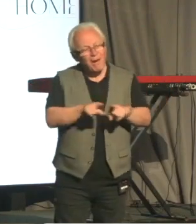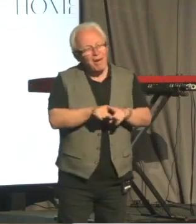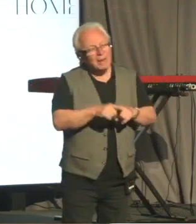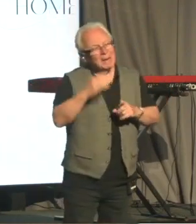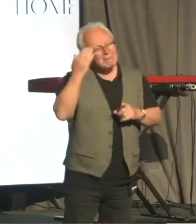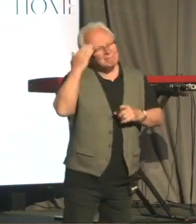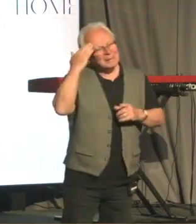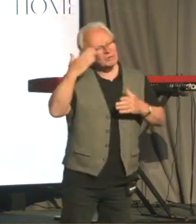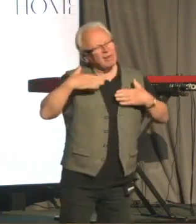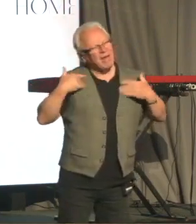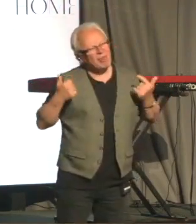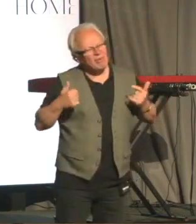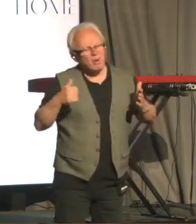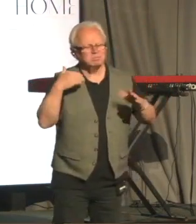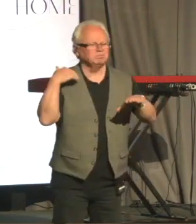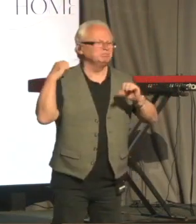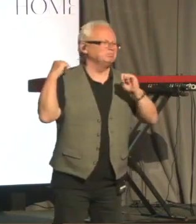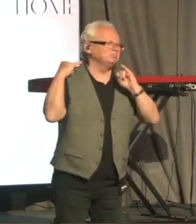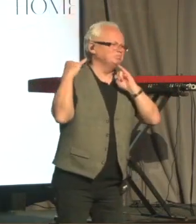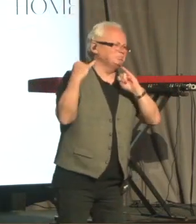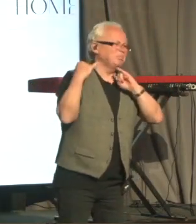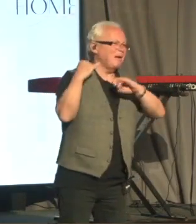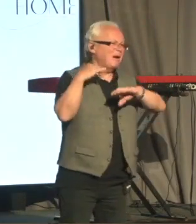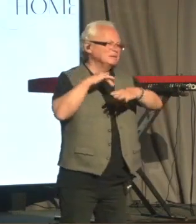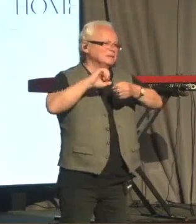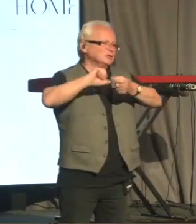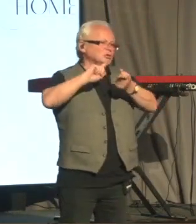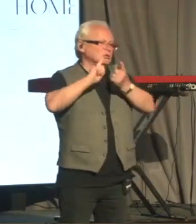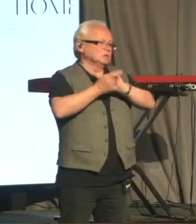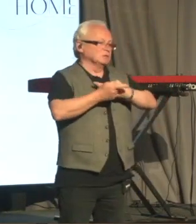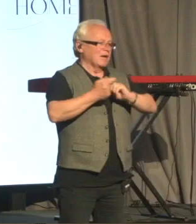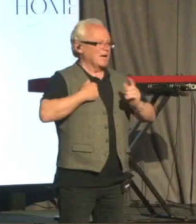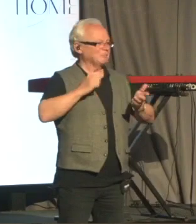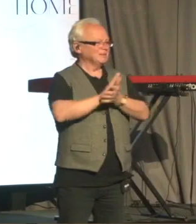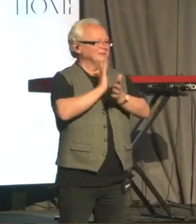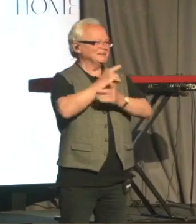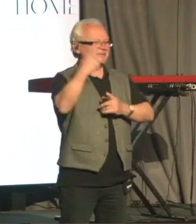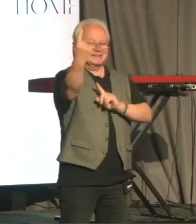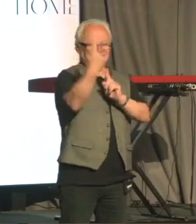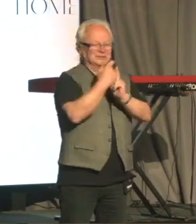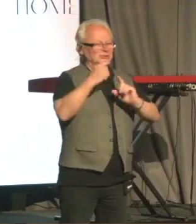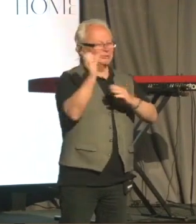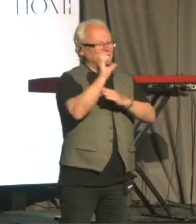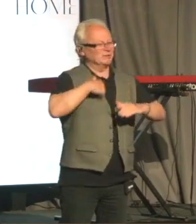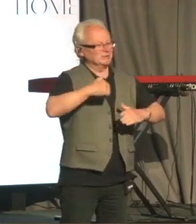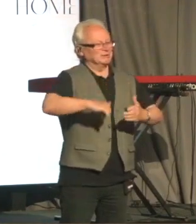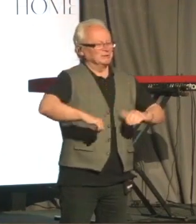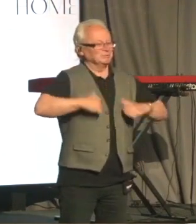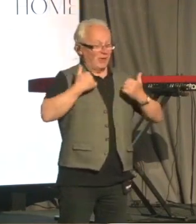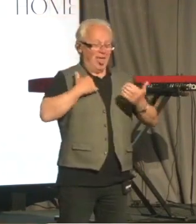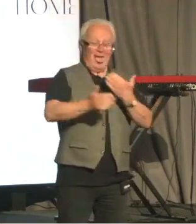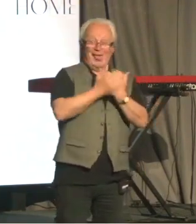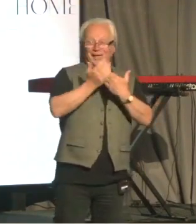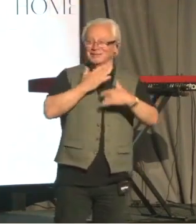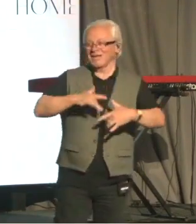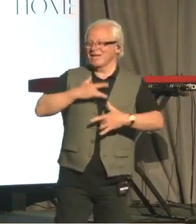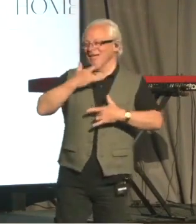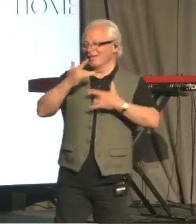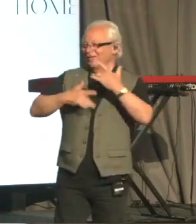so badly affected. But you're so glad you came to church this morning. That is encouraging stuff, isn't